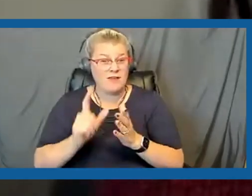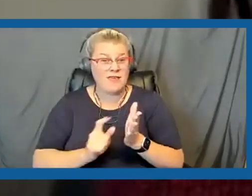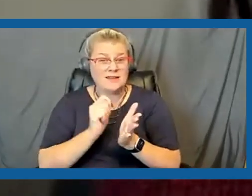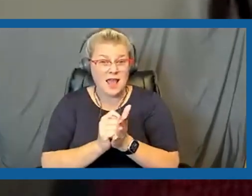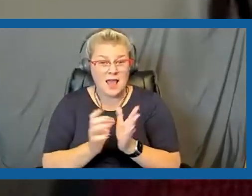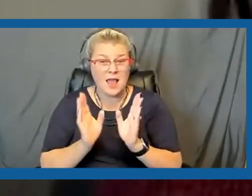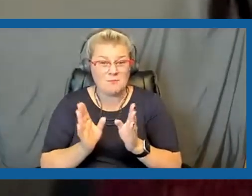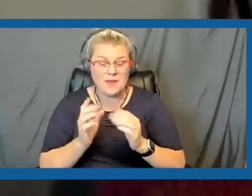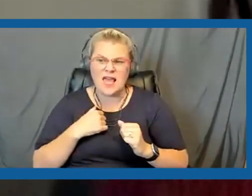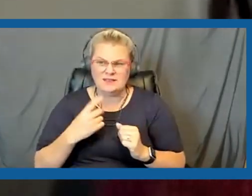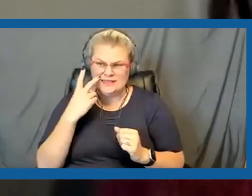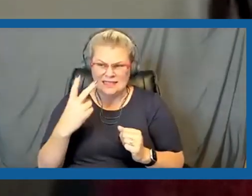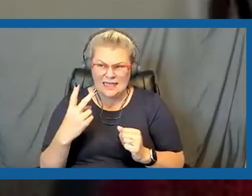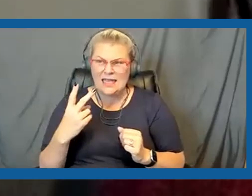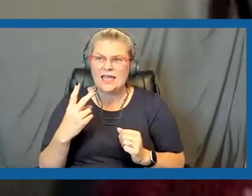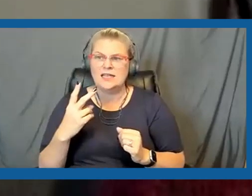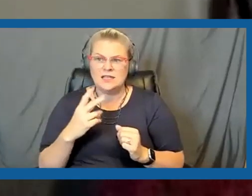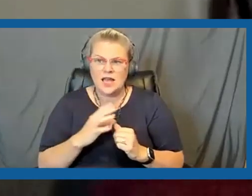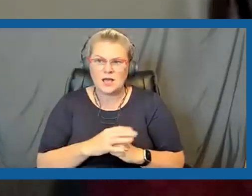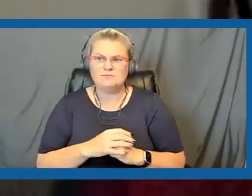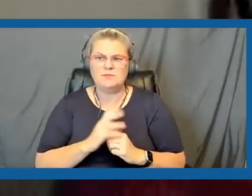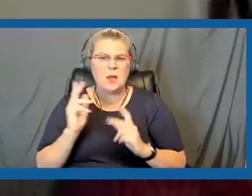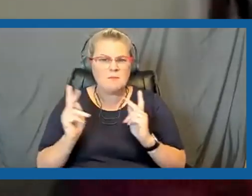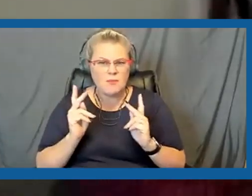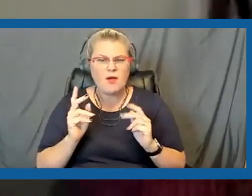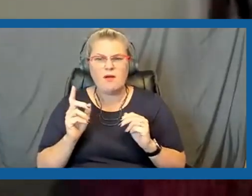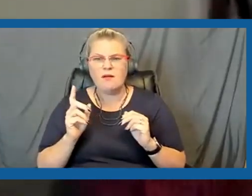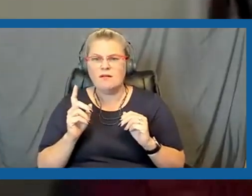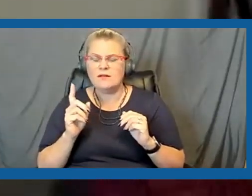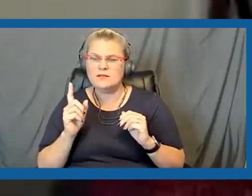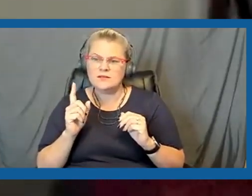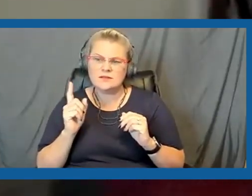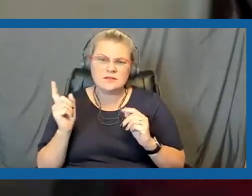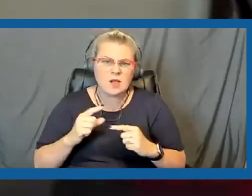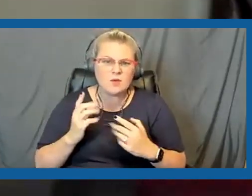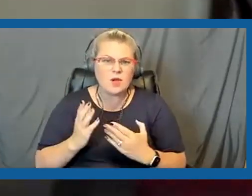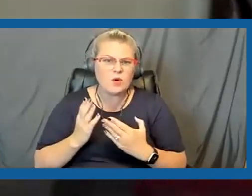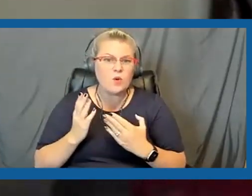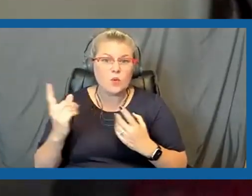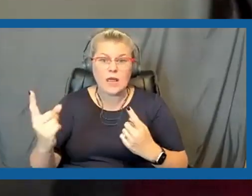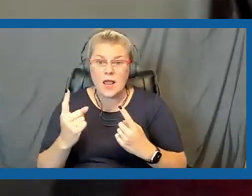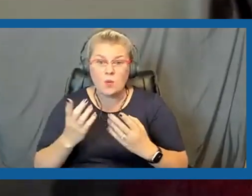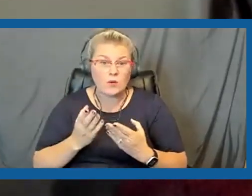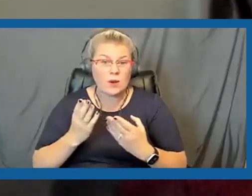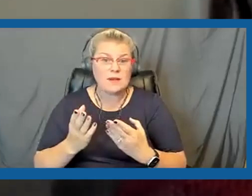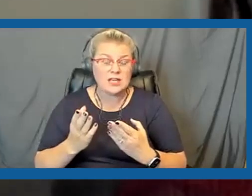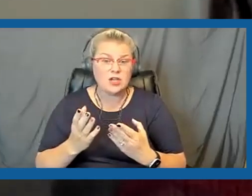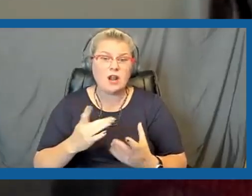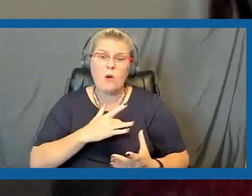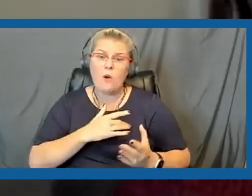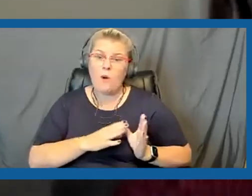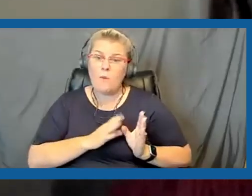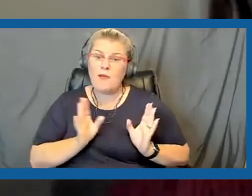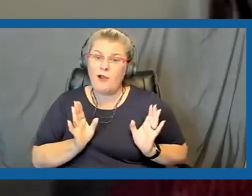definitely seen people, as I come to them with recommendations, hear it with an open heart. And that's what I really